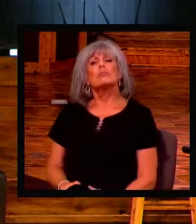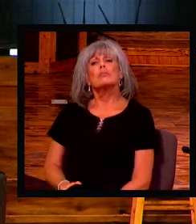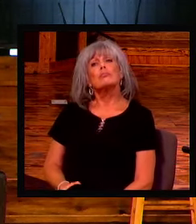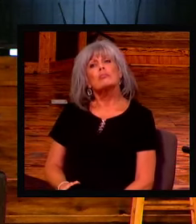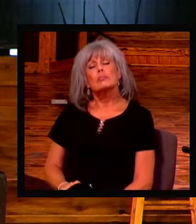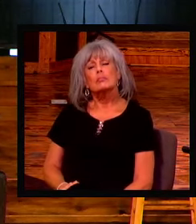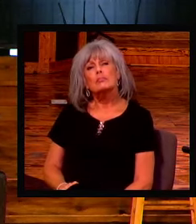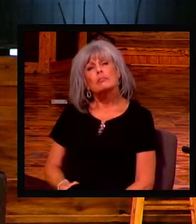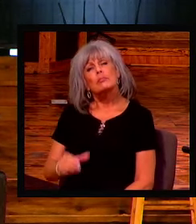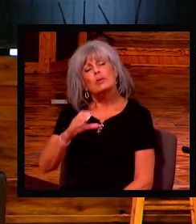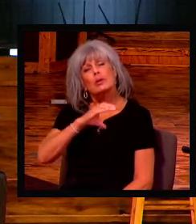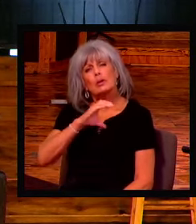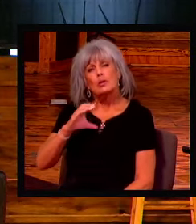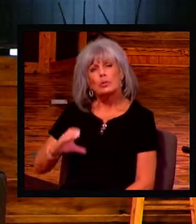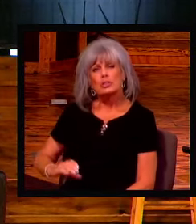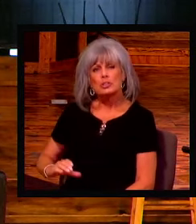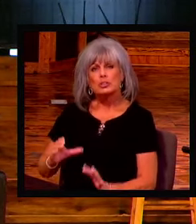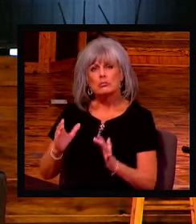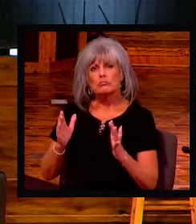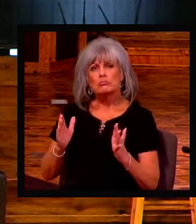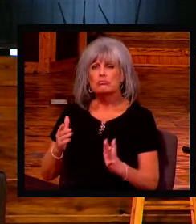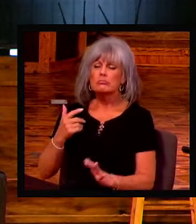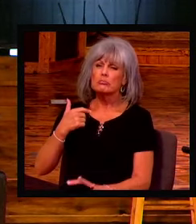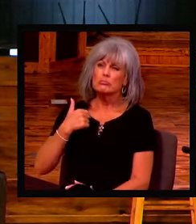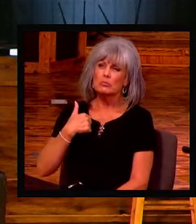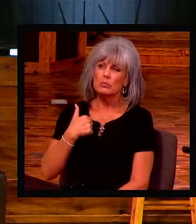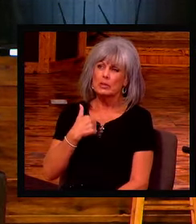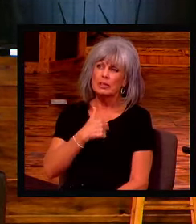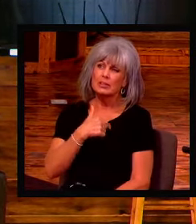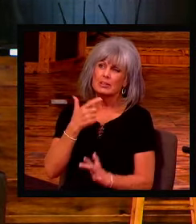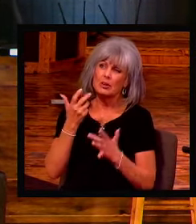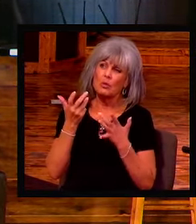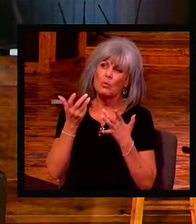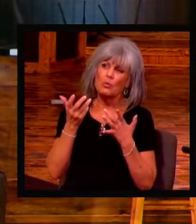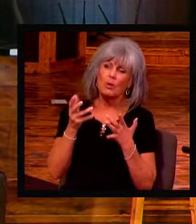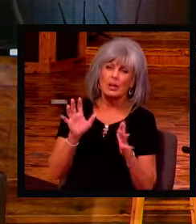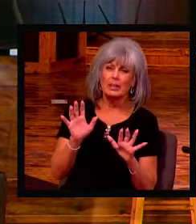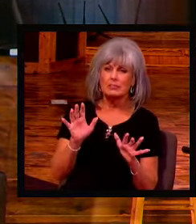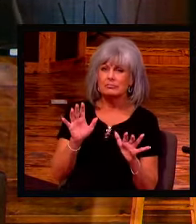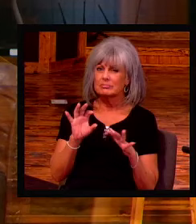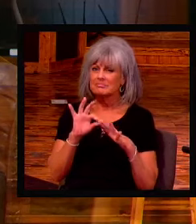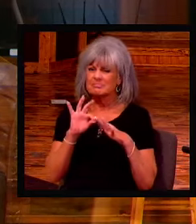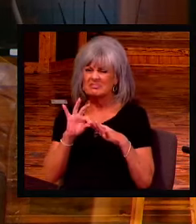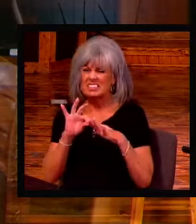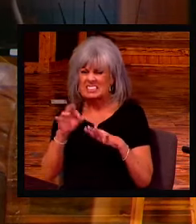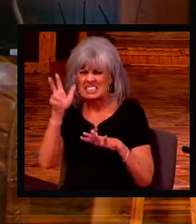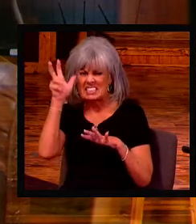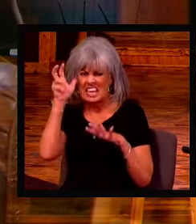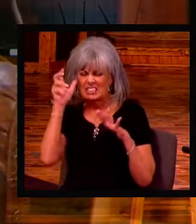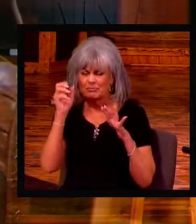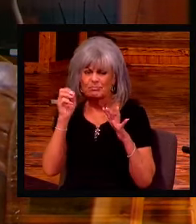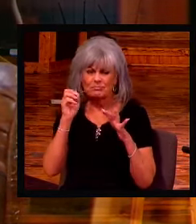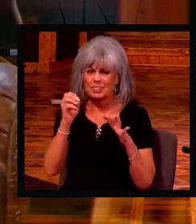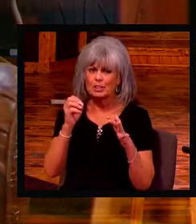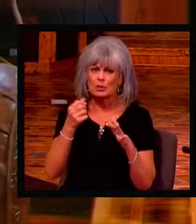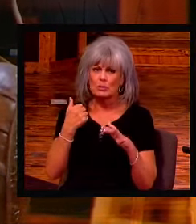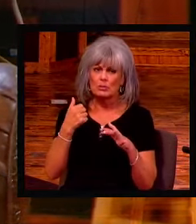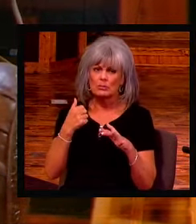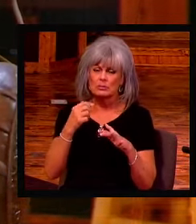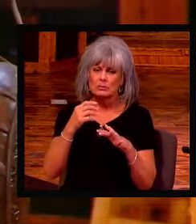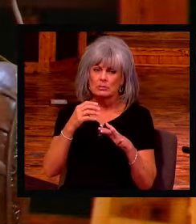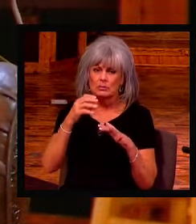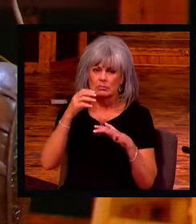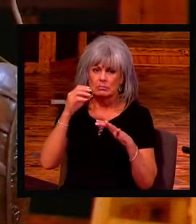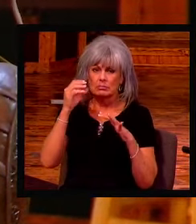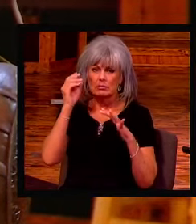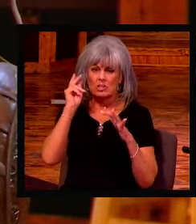you know, we kind of don't want to have anything to do with Satan. We're taught that Satan's not